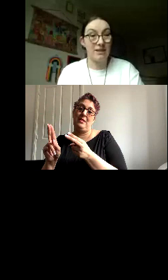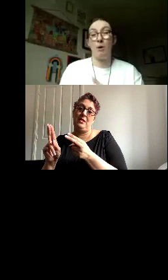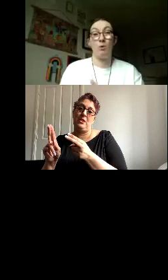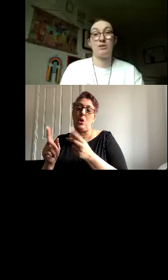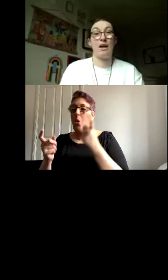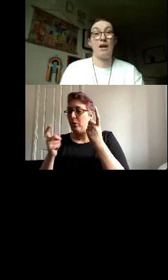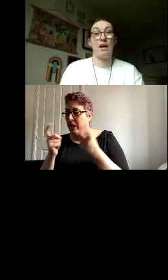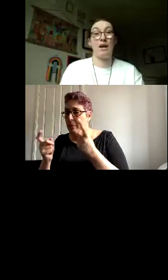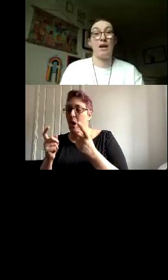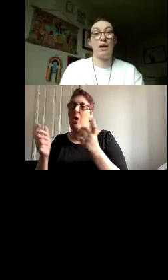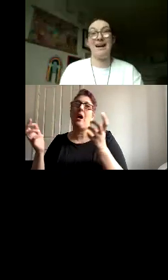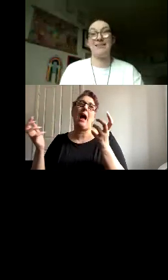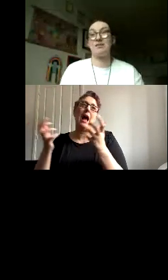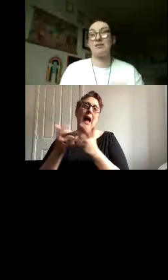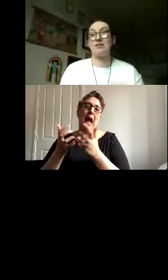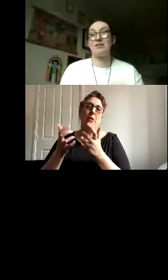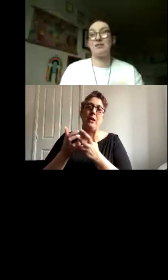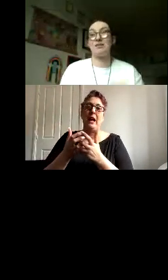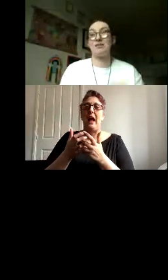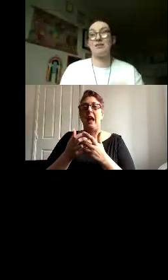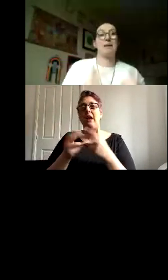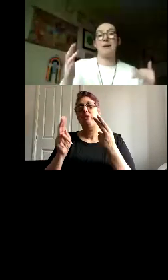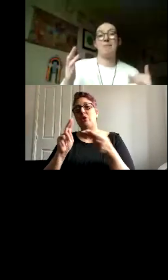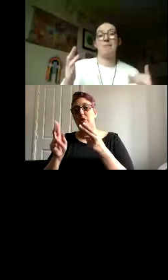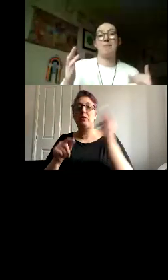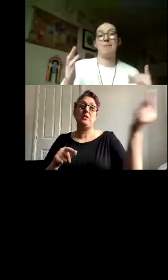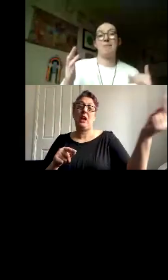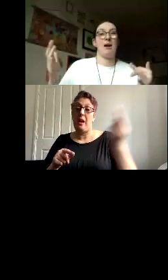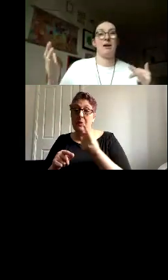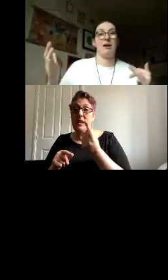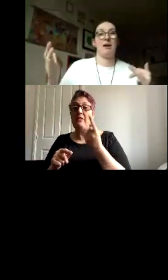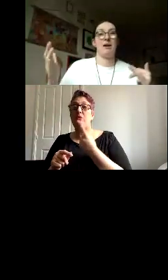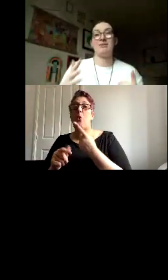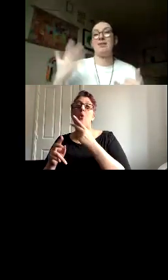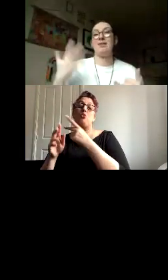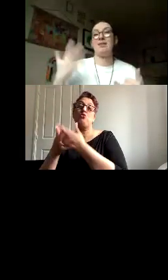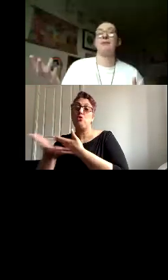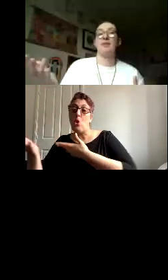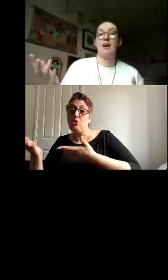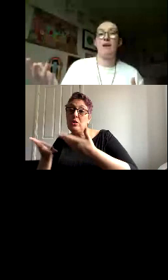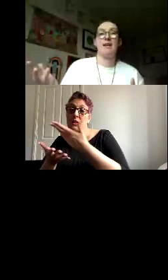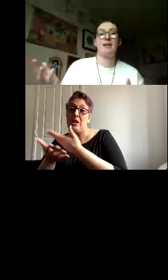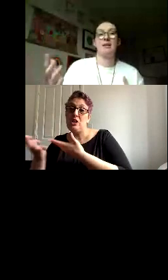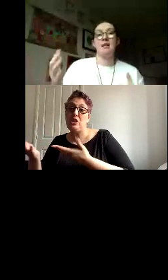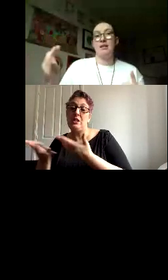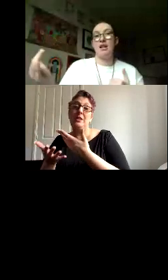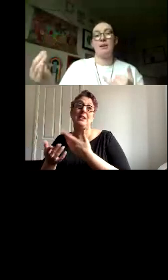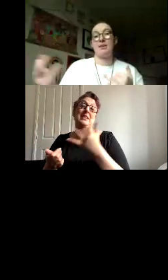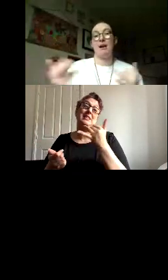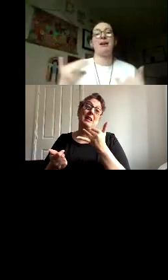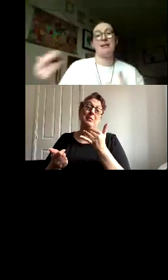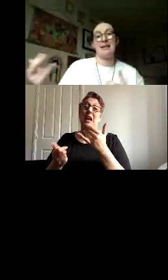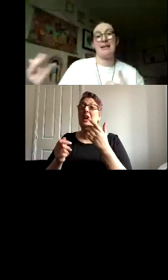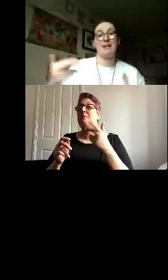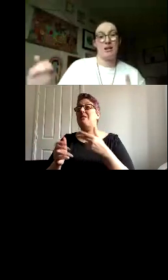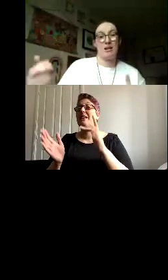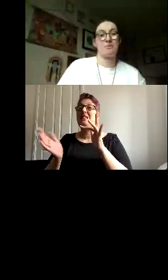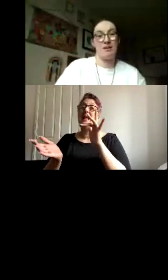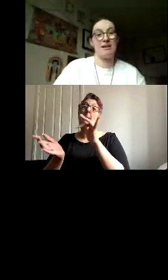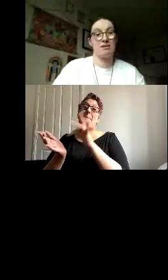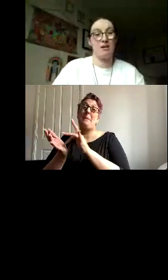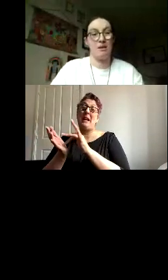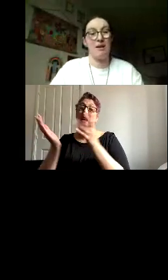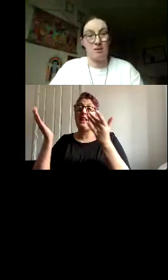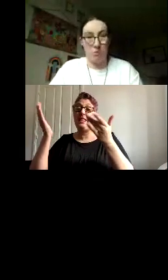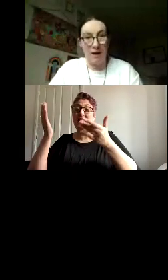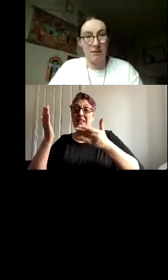presentations, but also plans. So when I admit people to my hospice in the middle of the night, knowing that I can get an interpreter